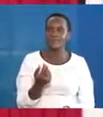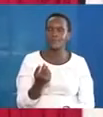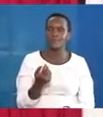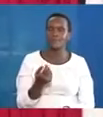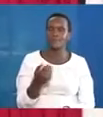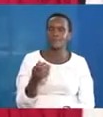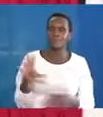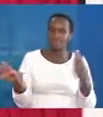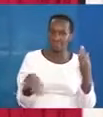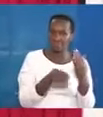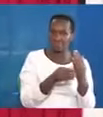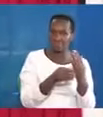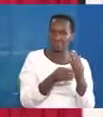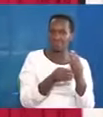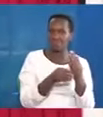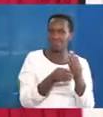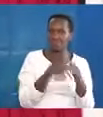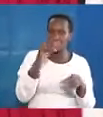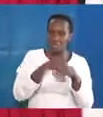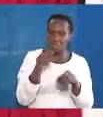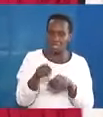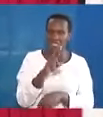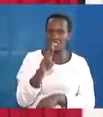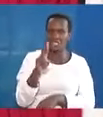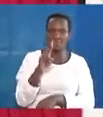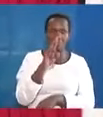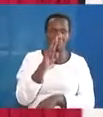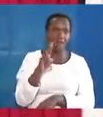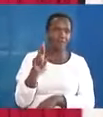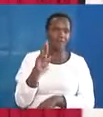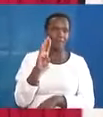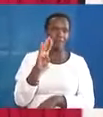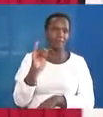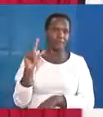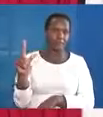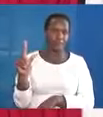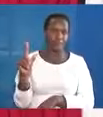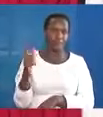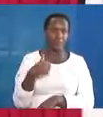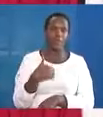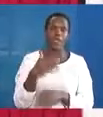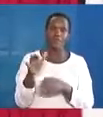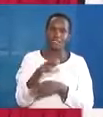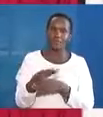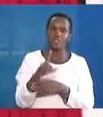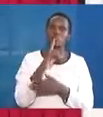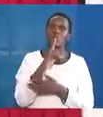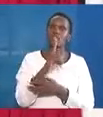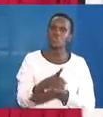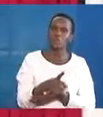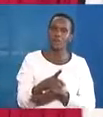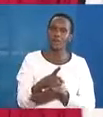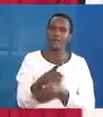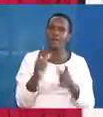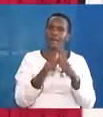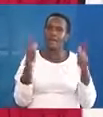Additionally, within this document, there is a new mechanism for ensuring greater and